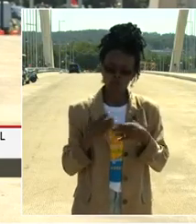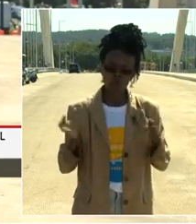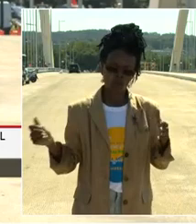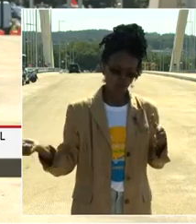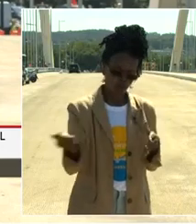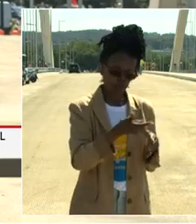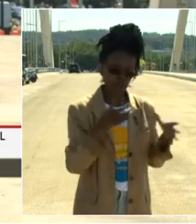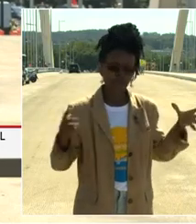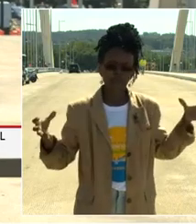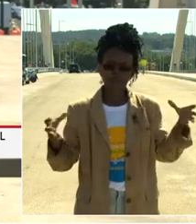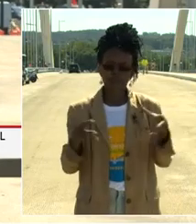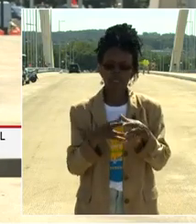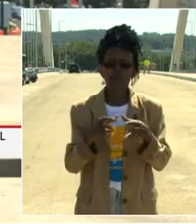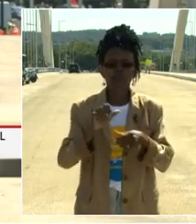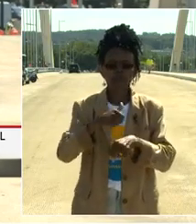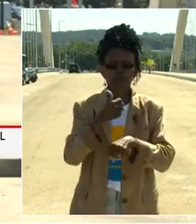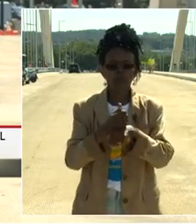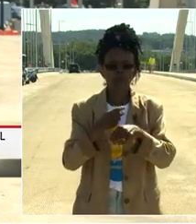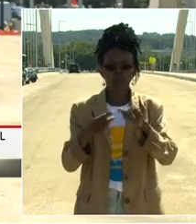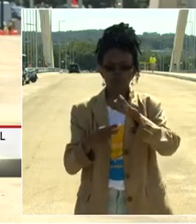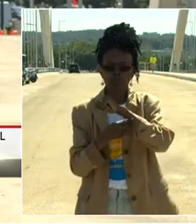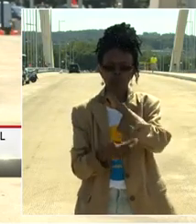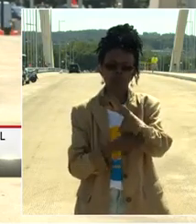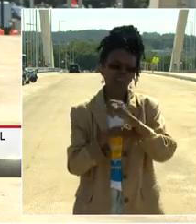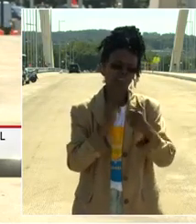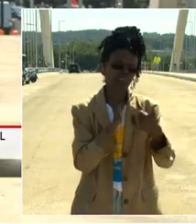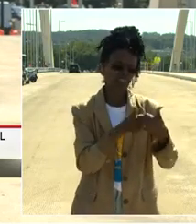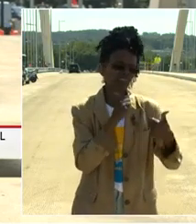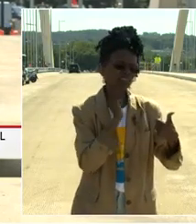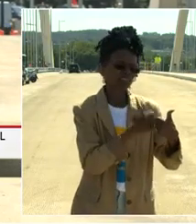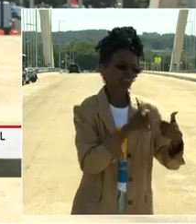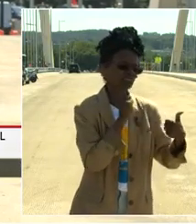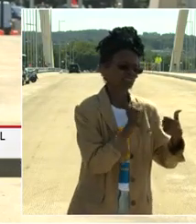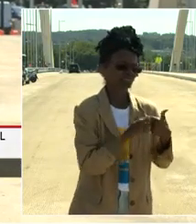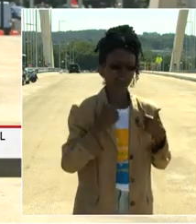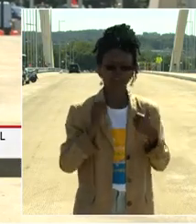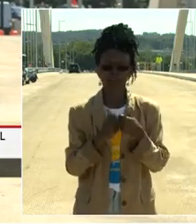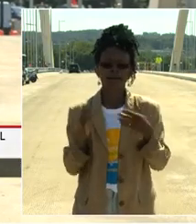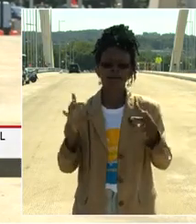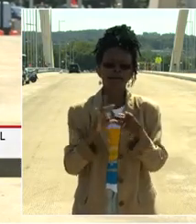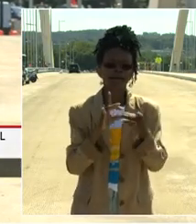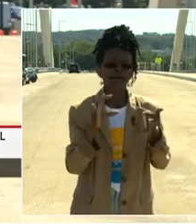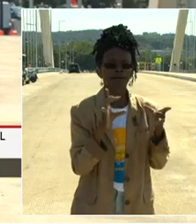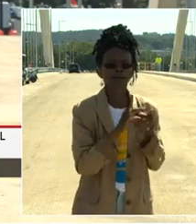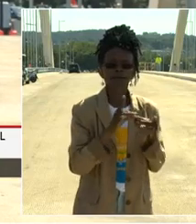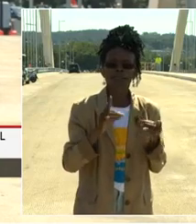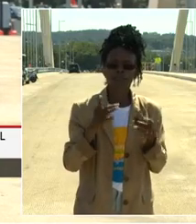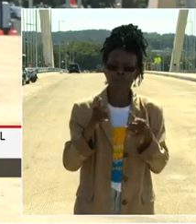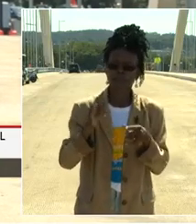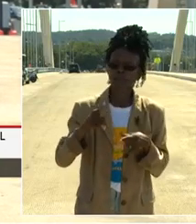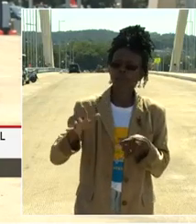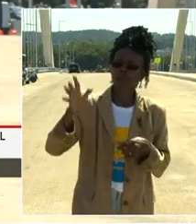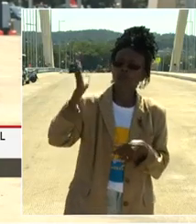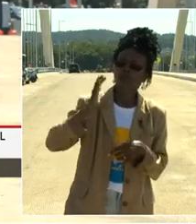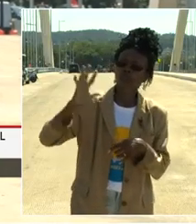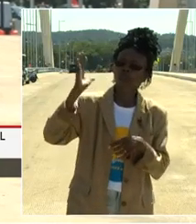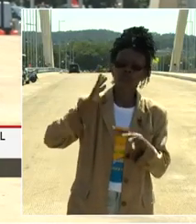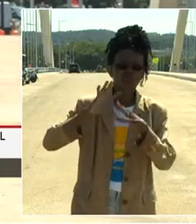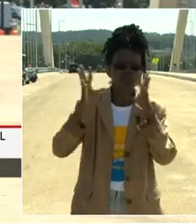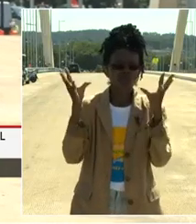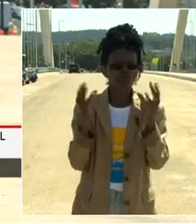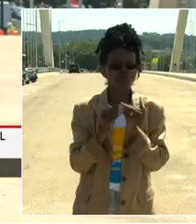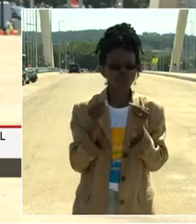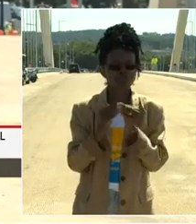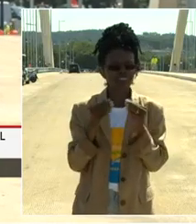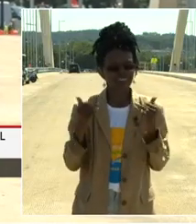bridges over challenges, bridges over things that have separated us in the past, and we form alliances